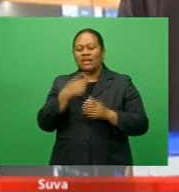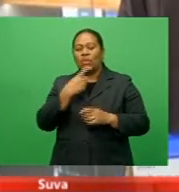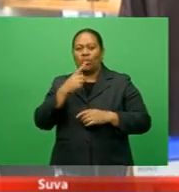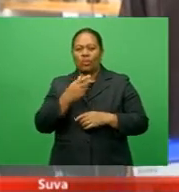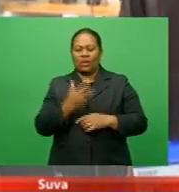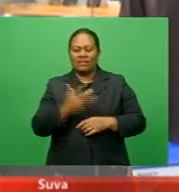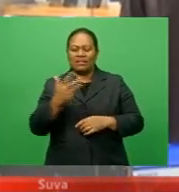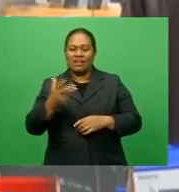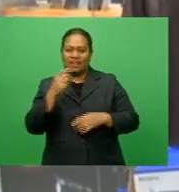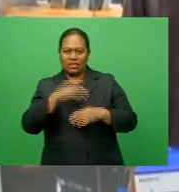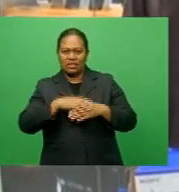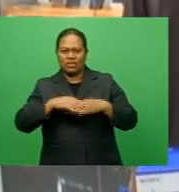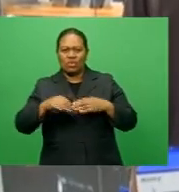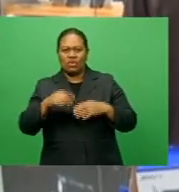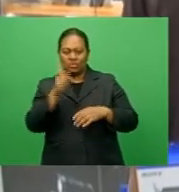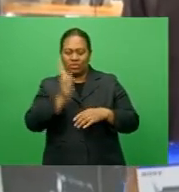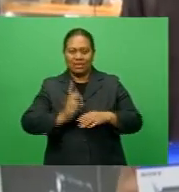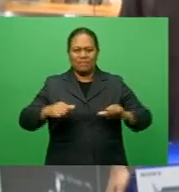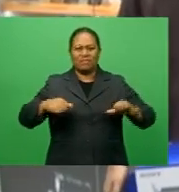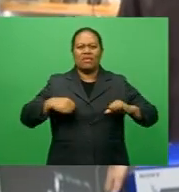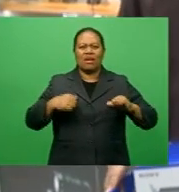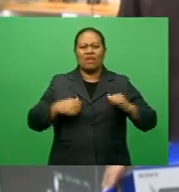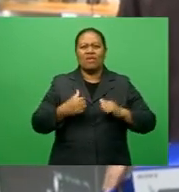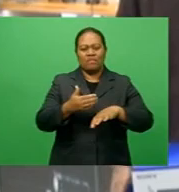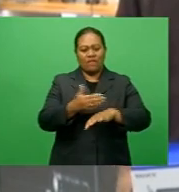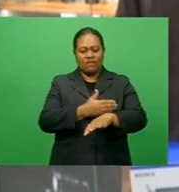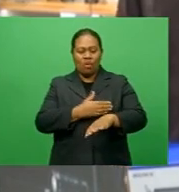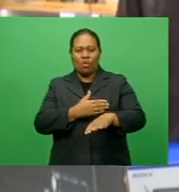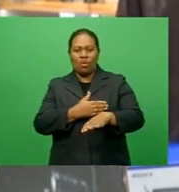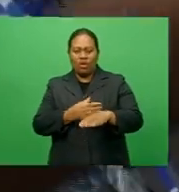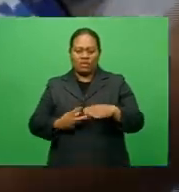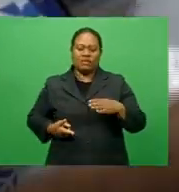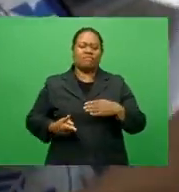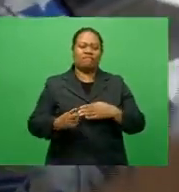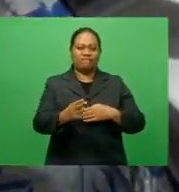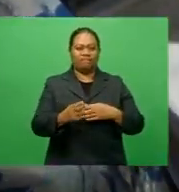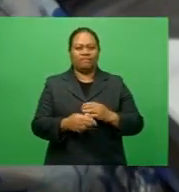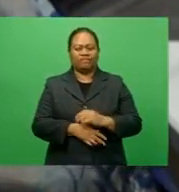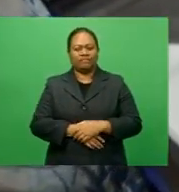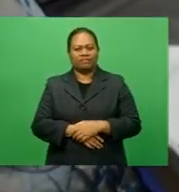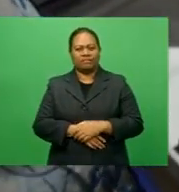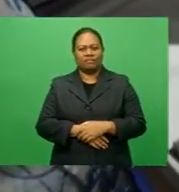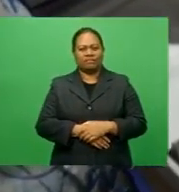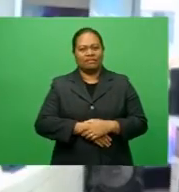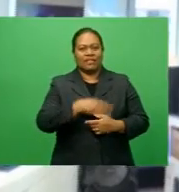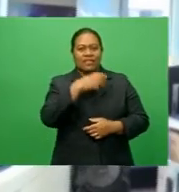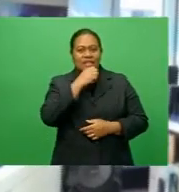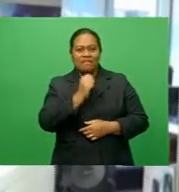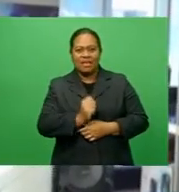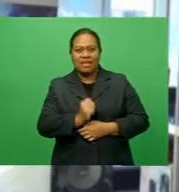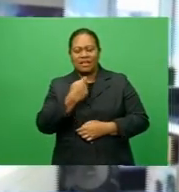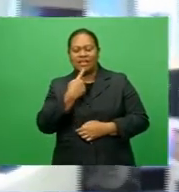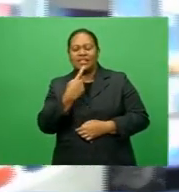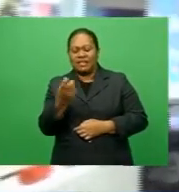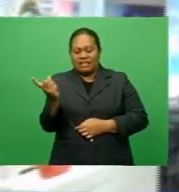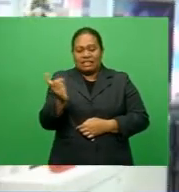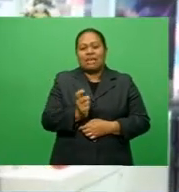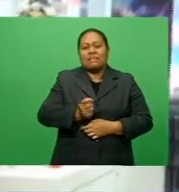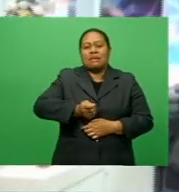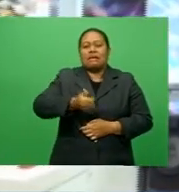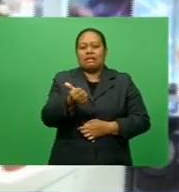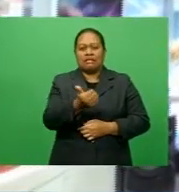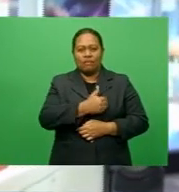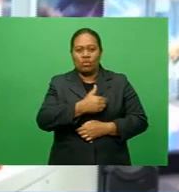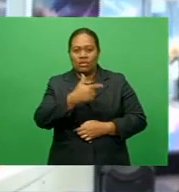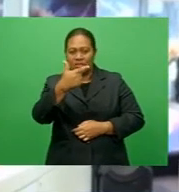$1,999 product were at Proud stores even before sale launched at 10 a.m. I was here since 7:30 a.m. in the morning,